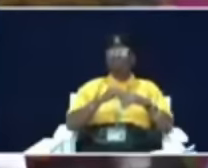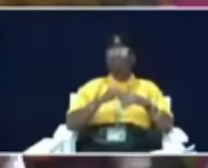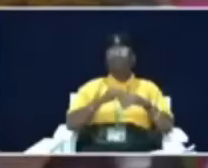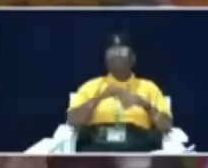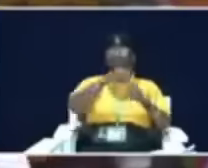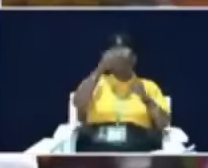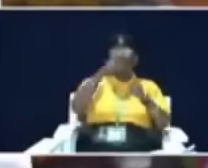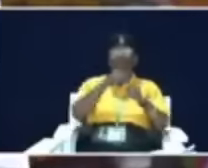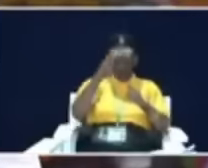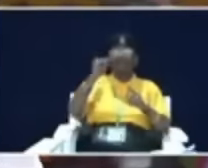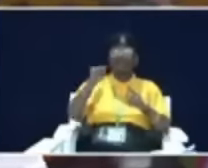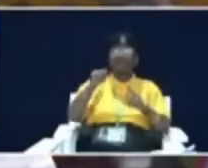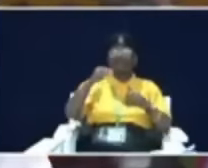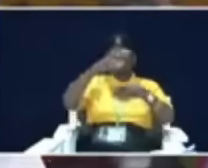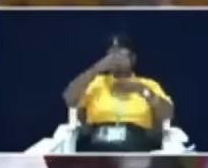When the wall falls,